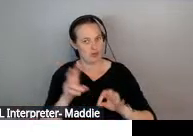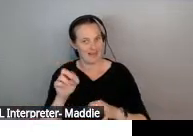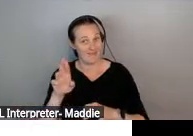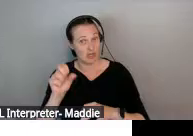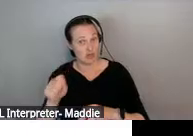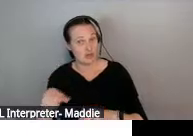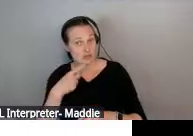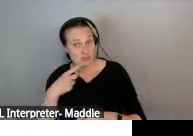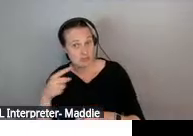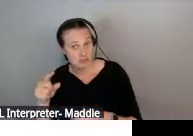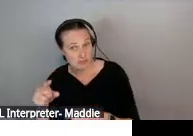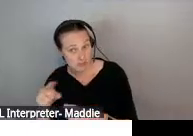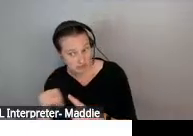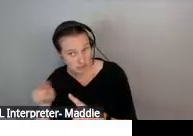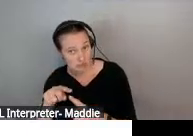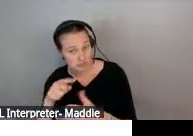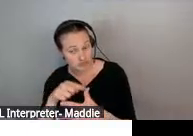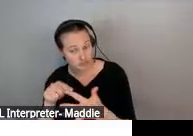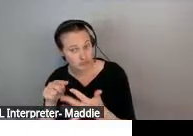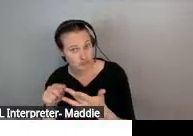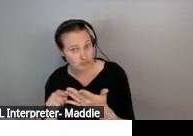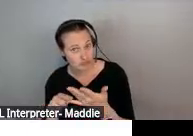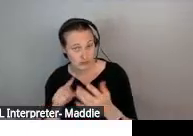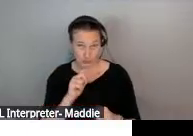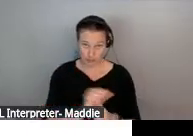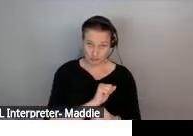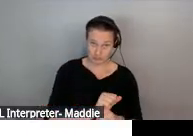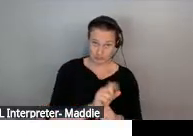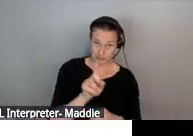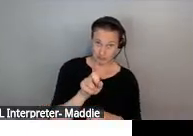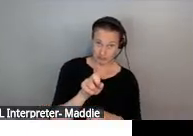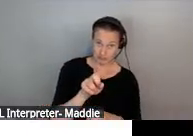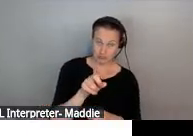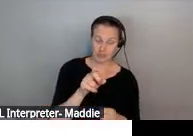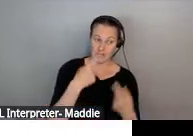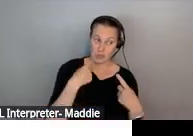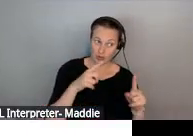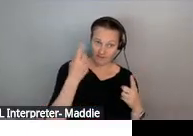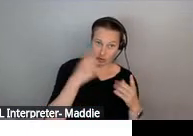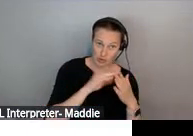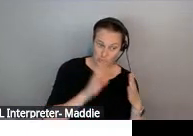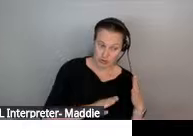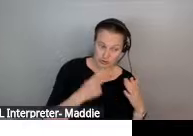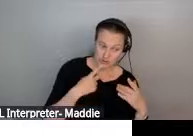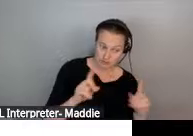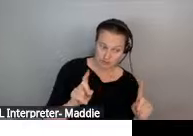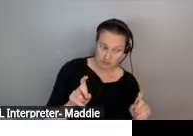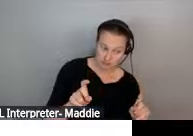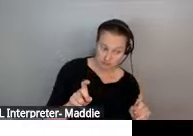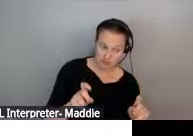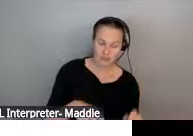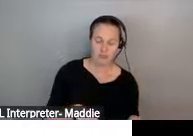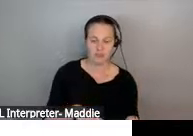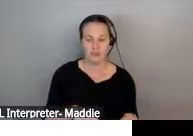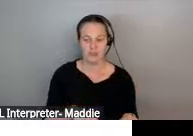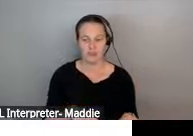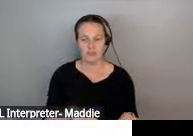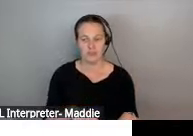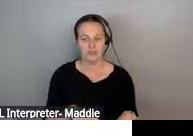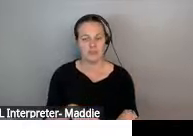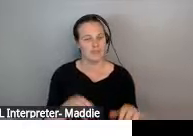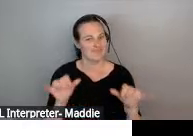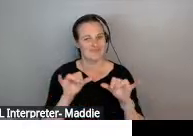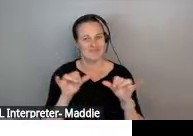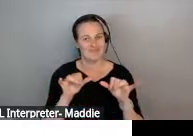their accessibility is actually true and it's going to work for your students. And then just like we said that ed tech vendors should